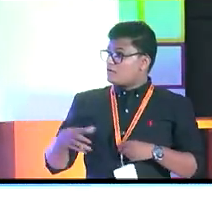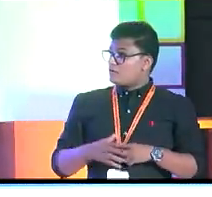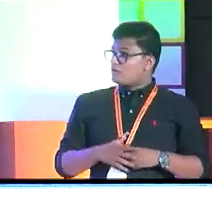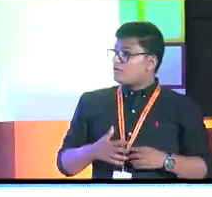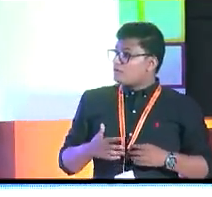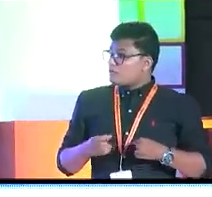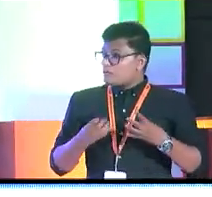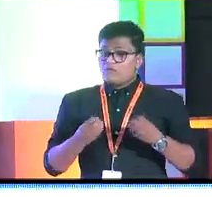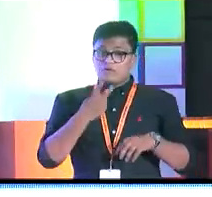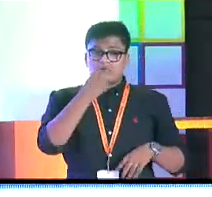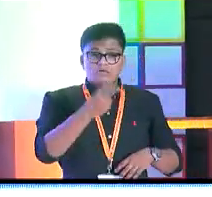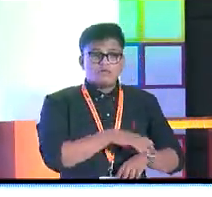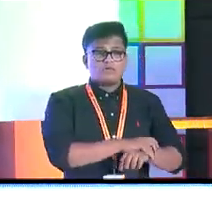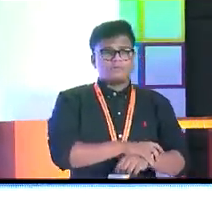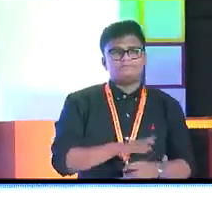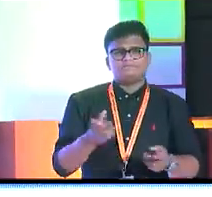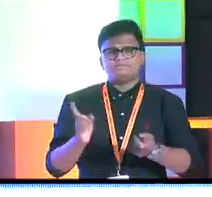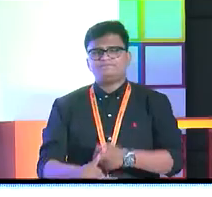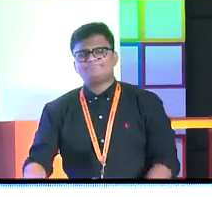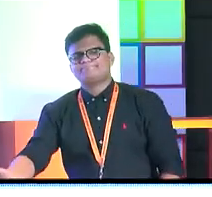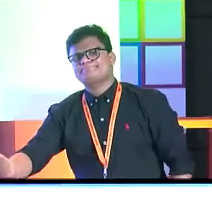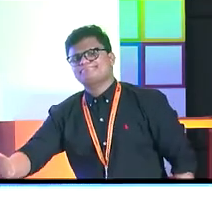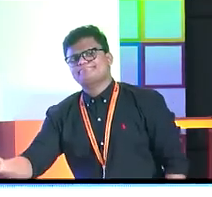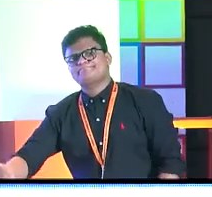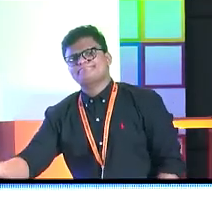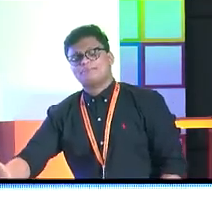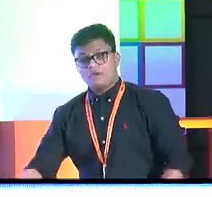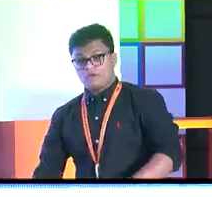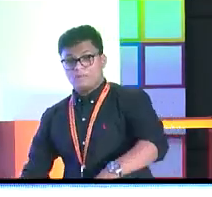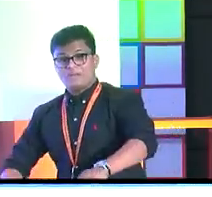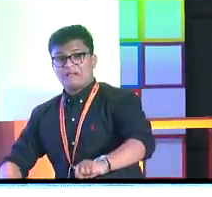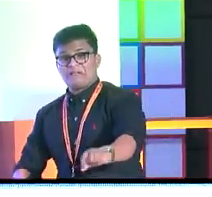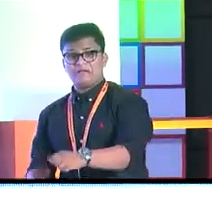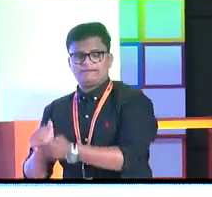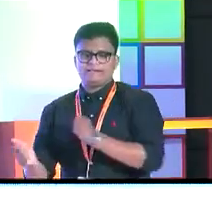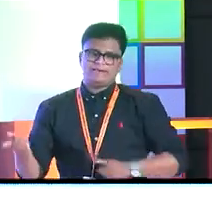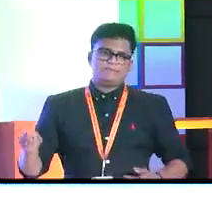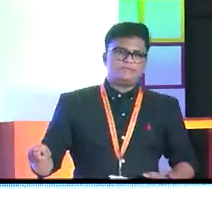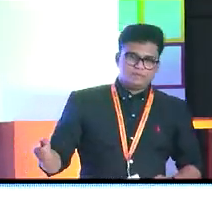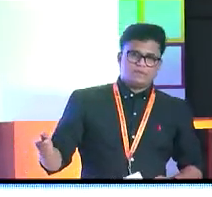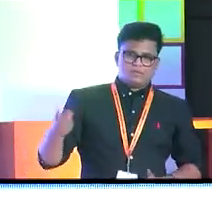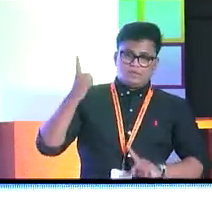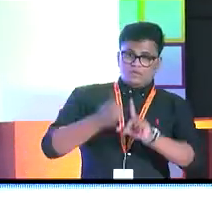koi lift le li thi kisi se bike pe jisse accident ho gaya. And I remained on bed for about 1 year.